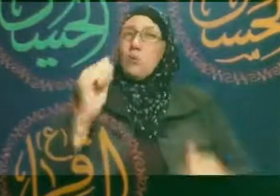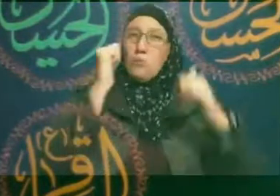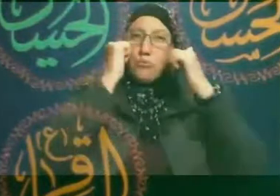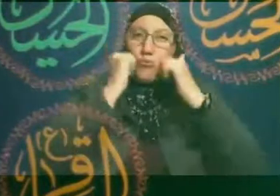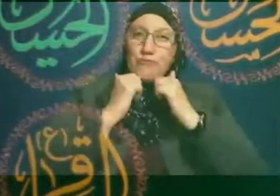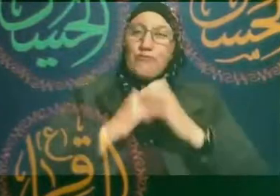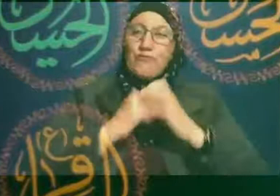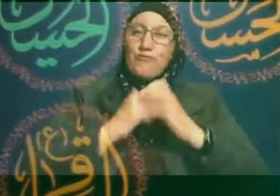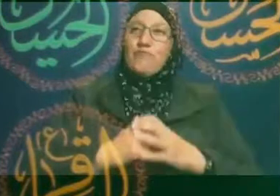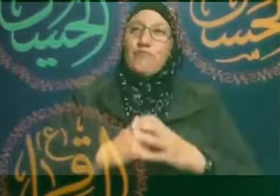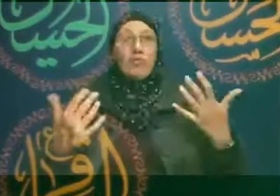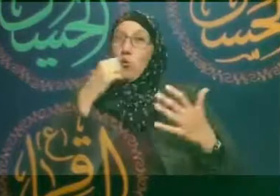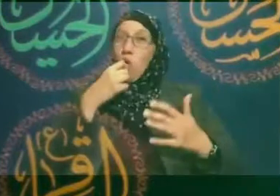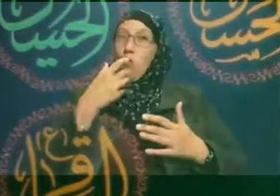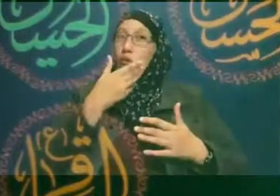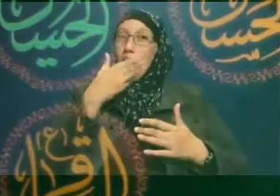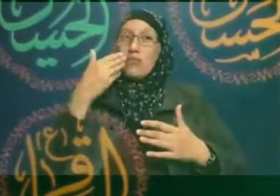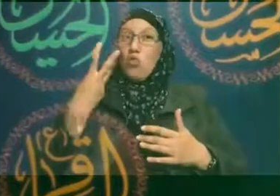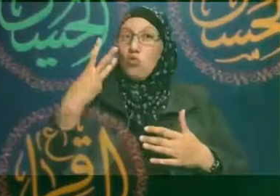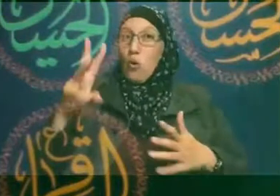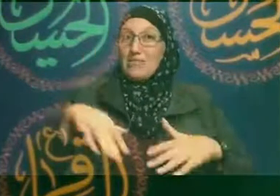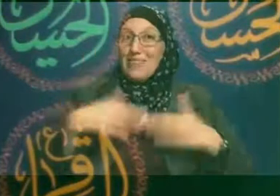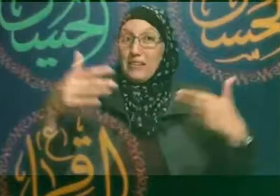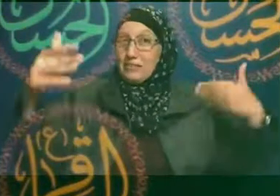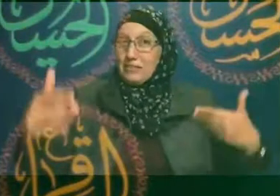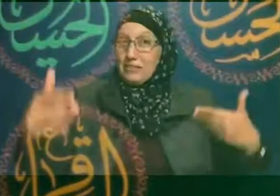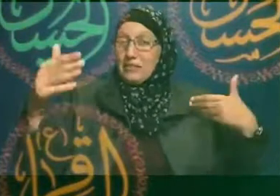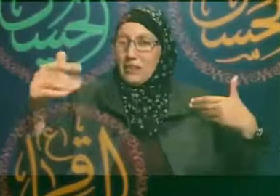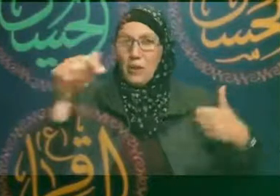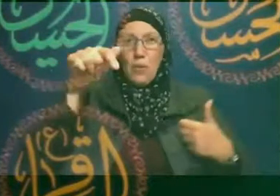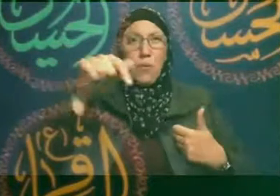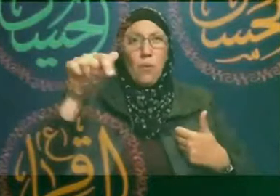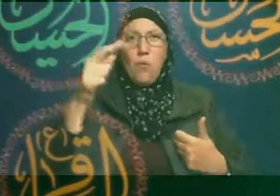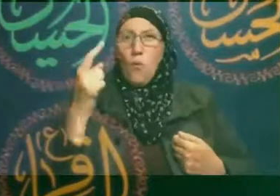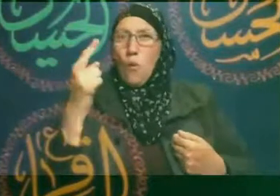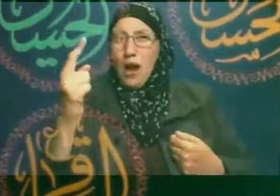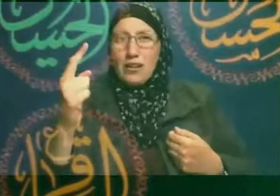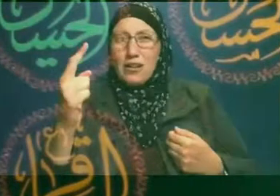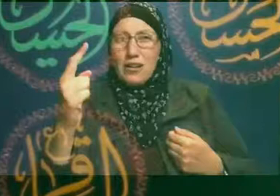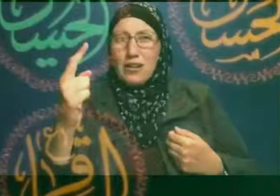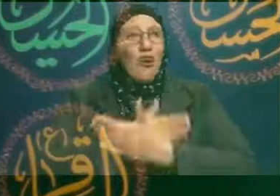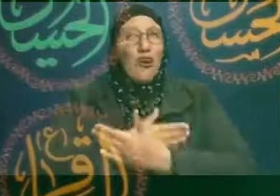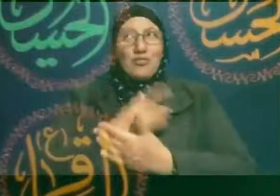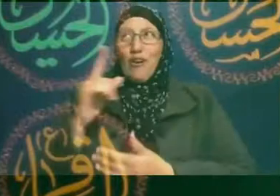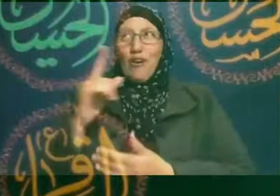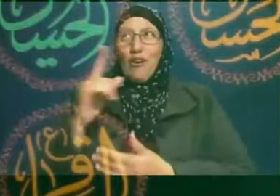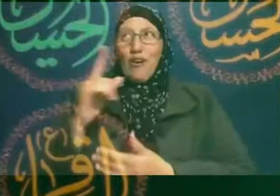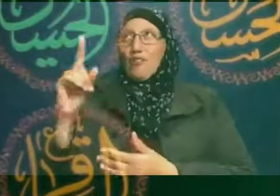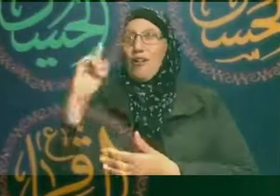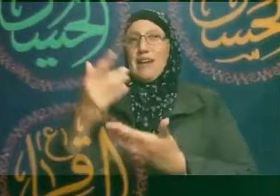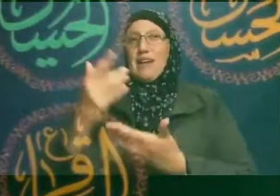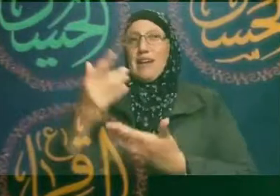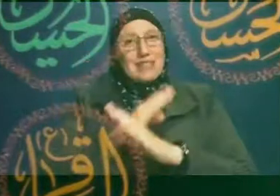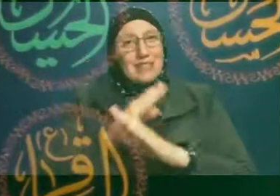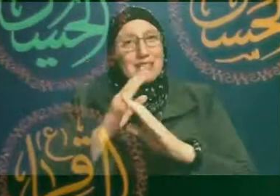of Ramadan, miraculously, deliberately, the Almighty God has kept it hidden between two,